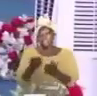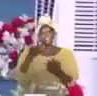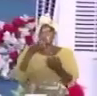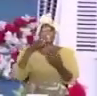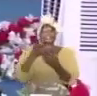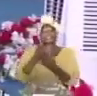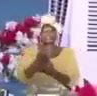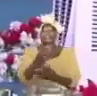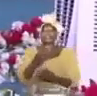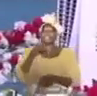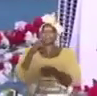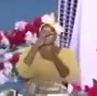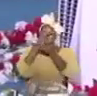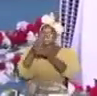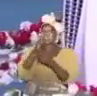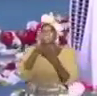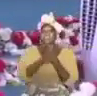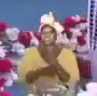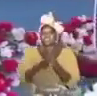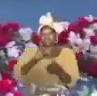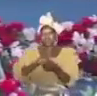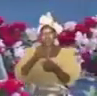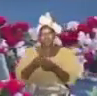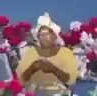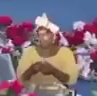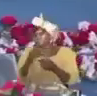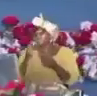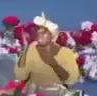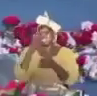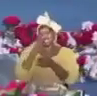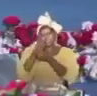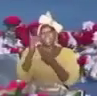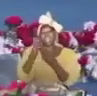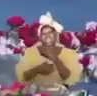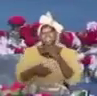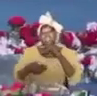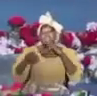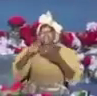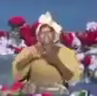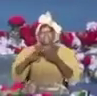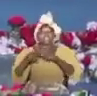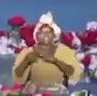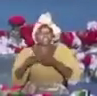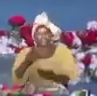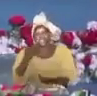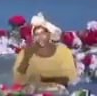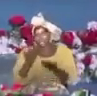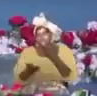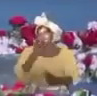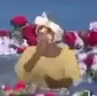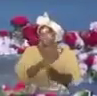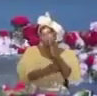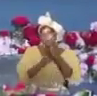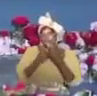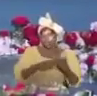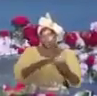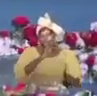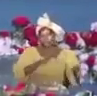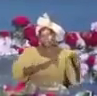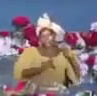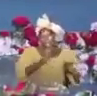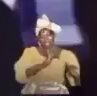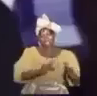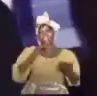either through careless associations, whatever calamity you may have brought upon yourself, may the God of mercy tonight bail you